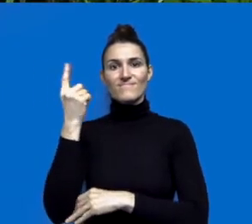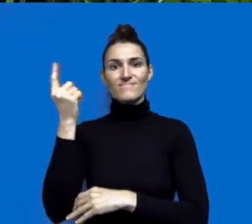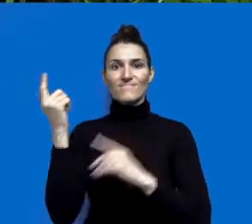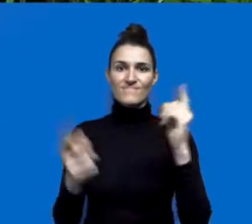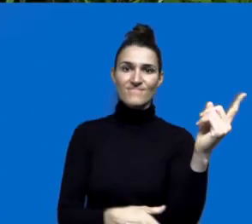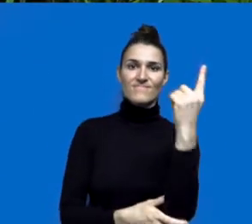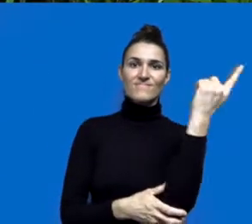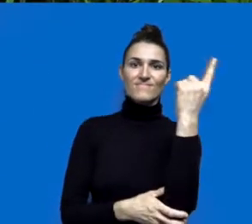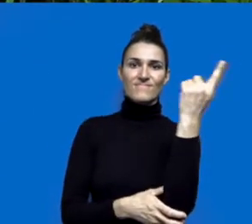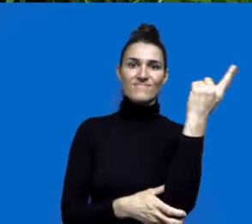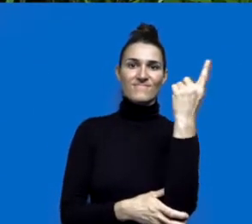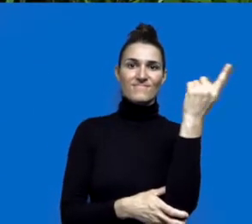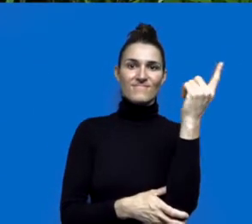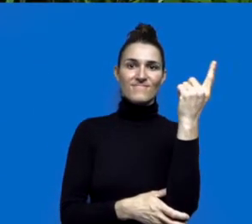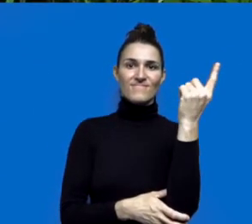salami,